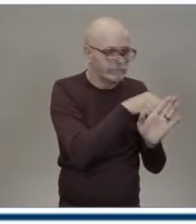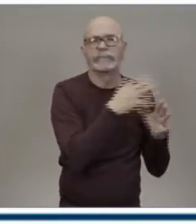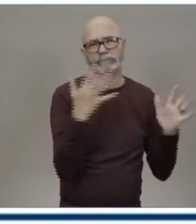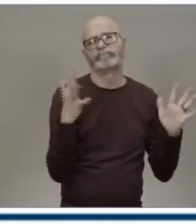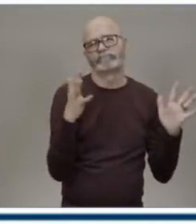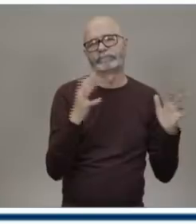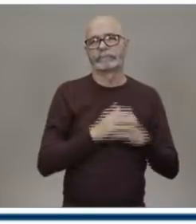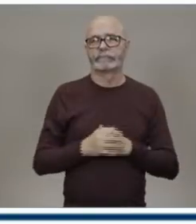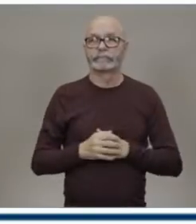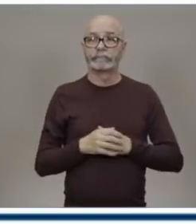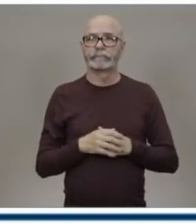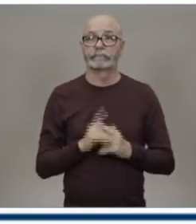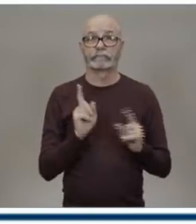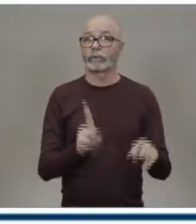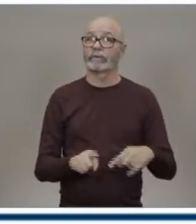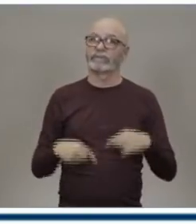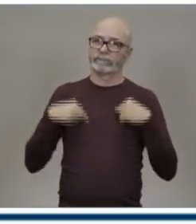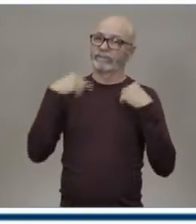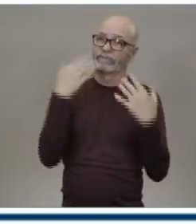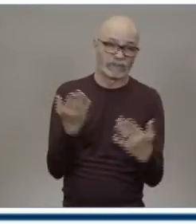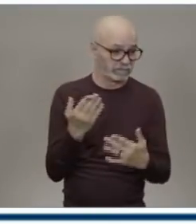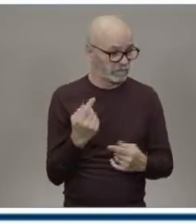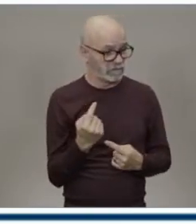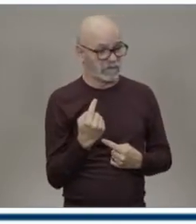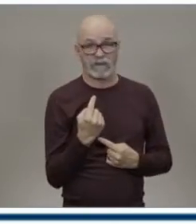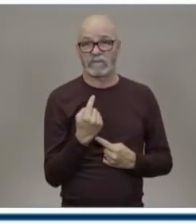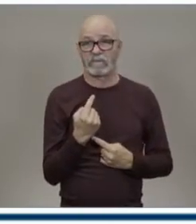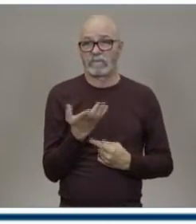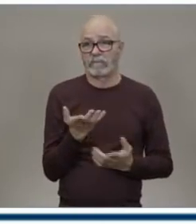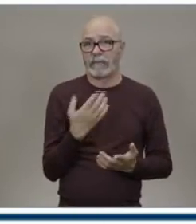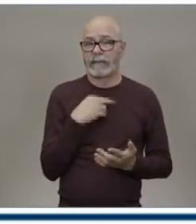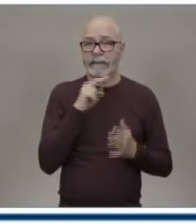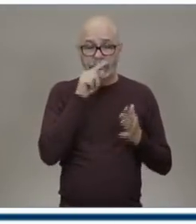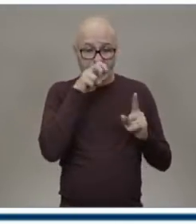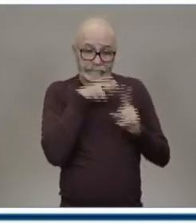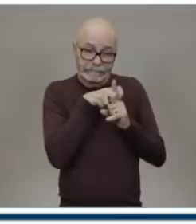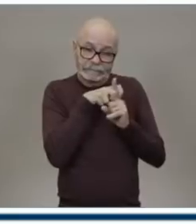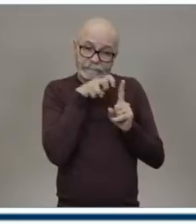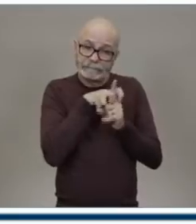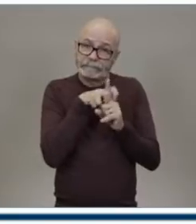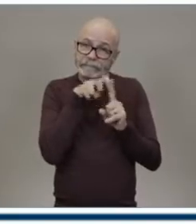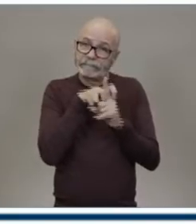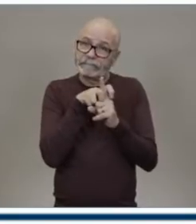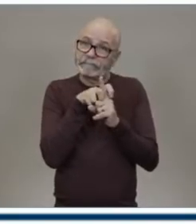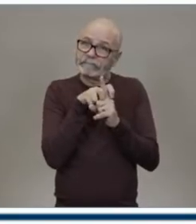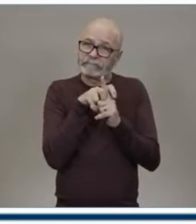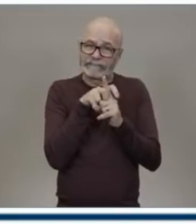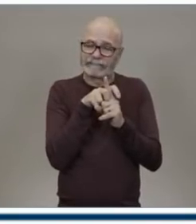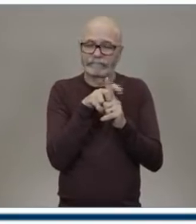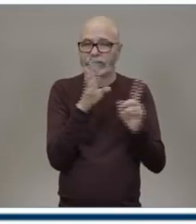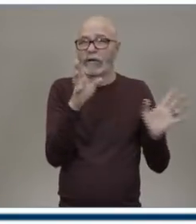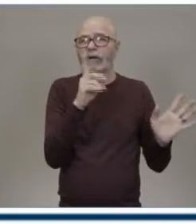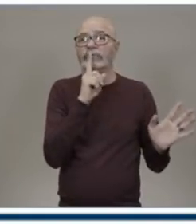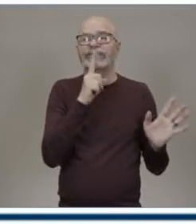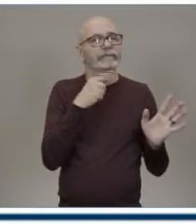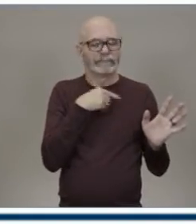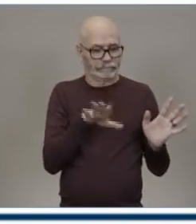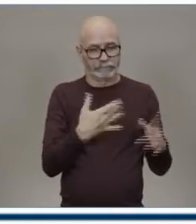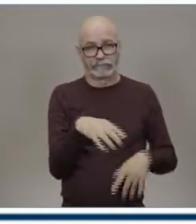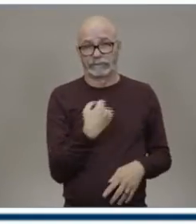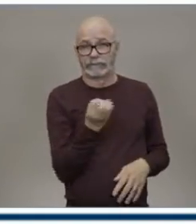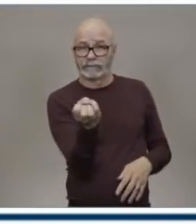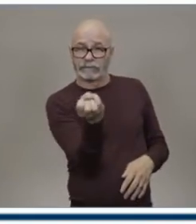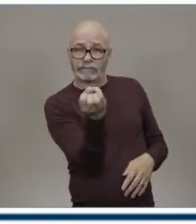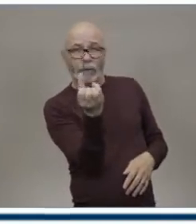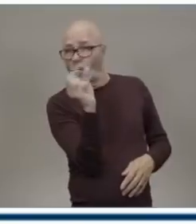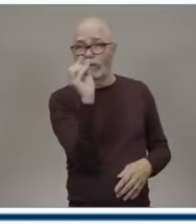the cases we've had, as I've thought about them, we have had very small numbers of our cases have been from